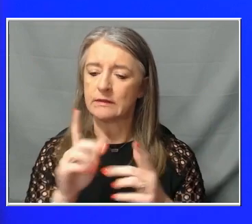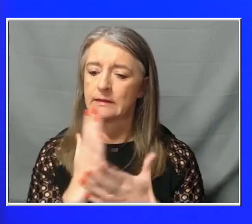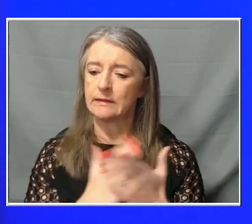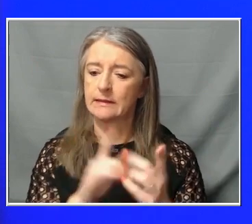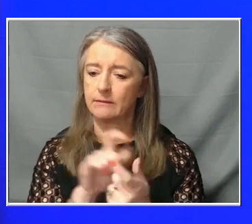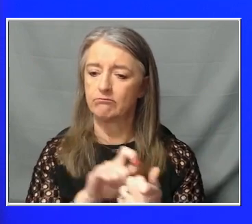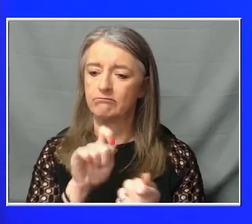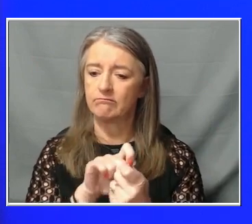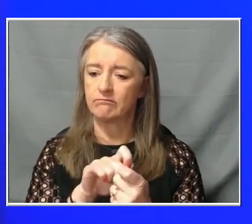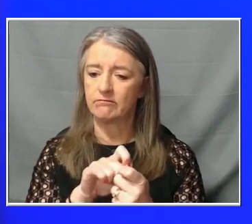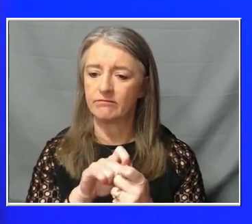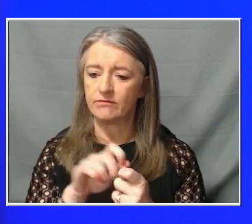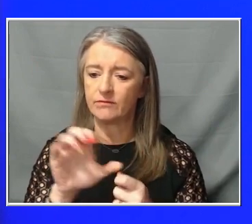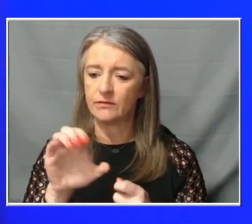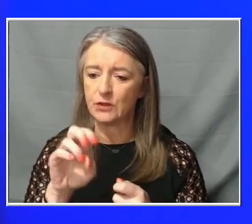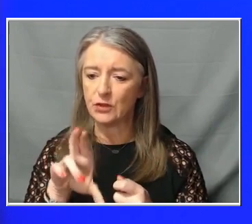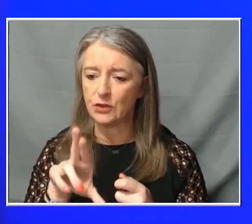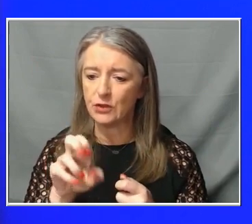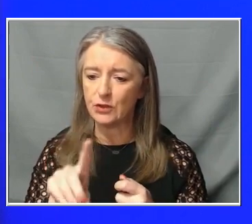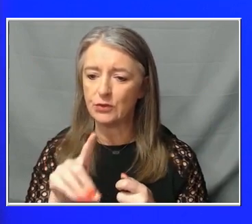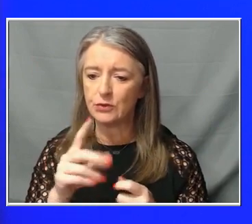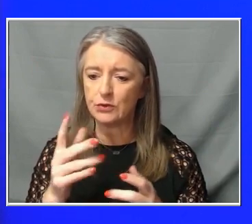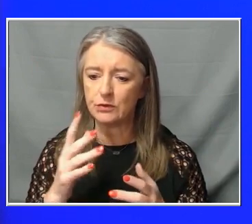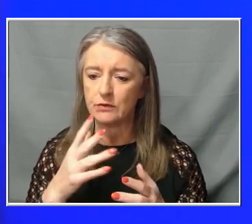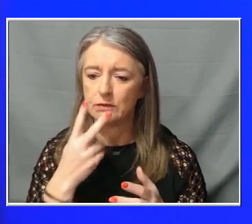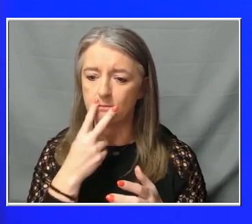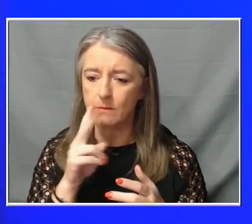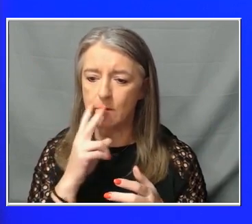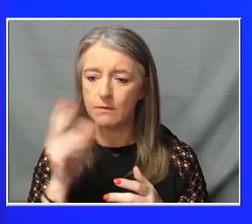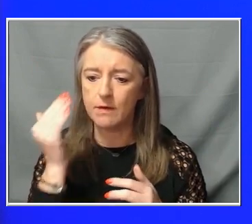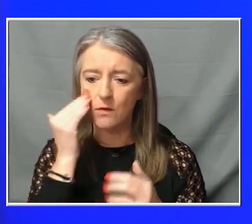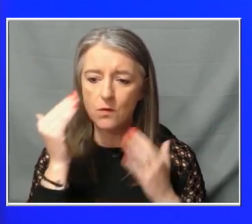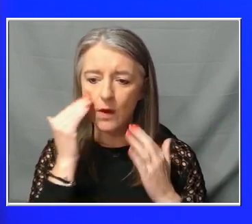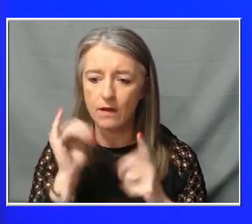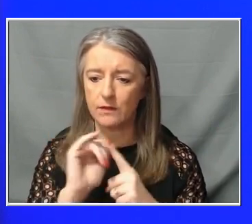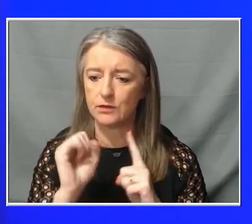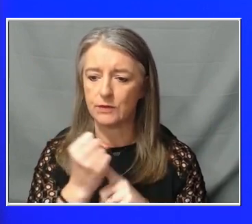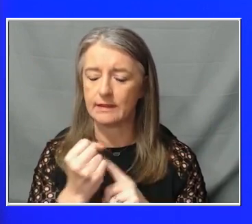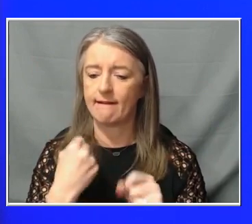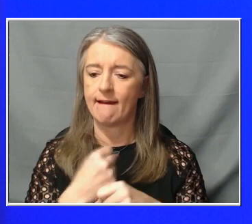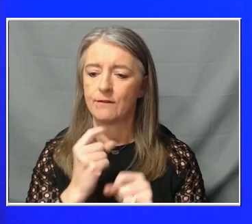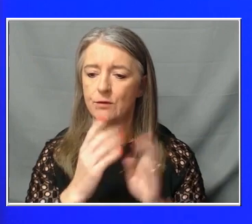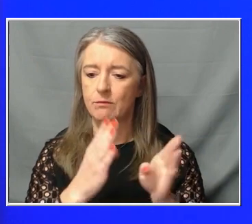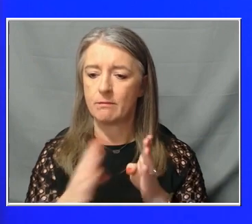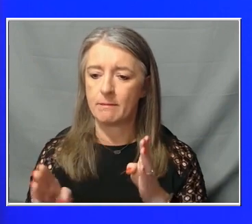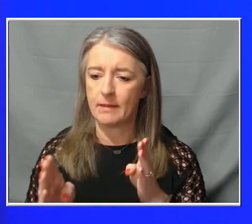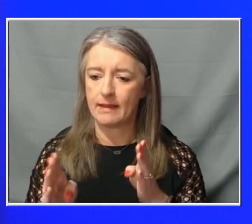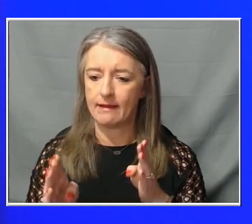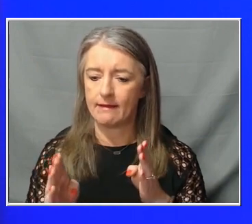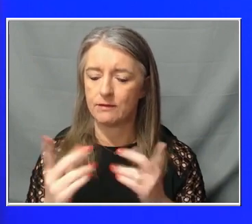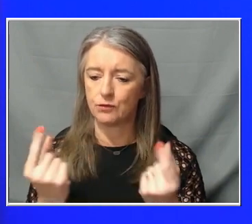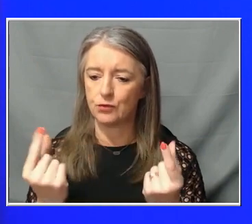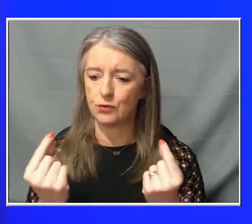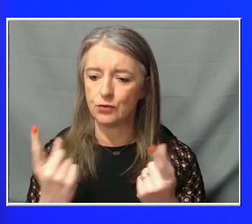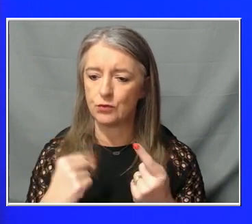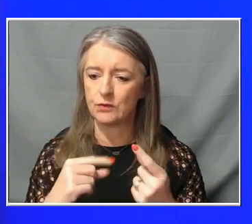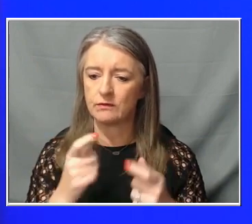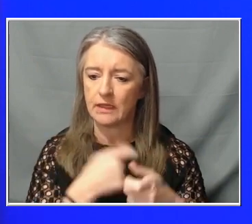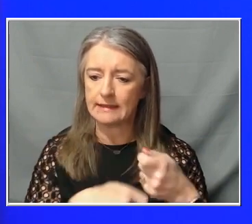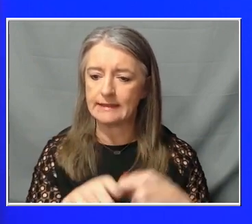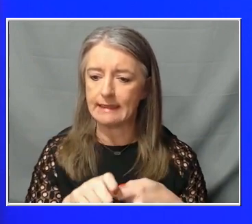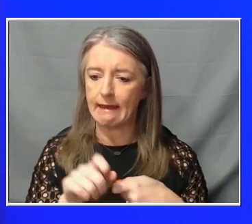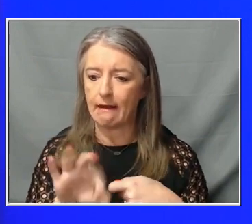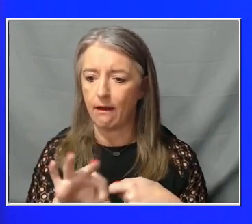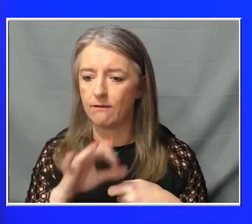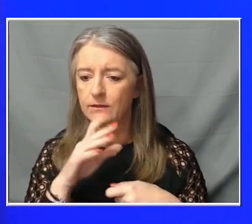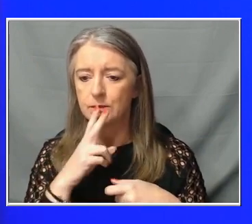you're cued to smoke a cigarette. You have to be aware of those situations and have a plan of what you're going to do instead. Without that,